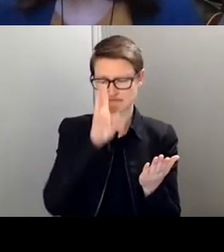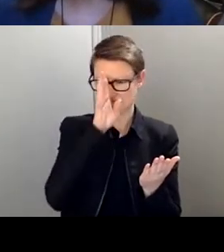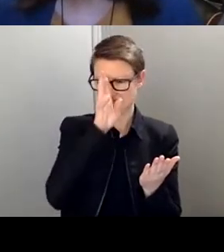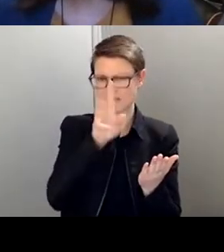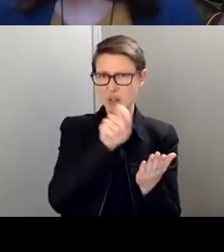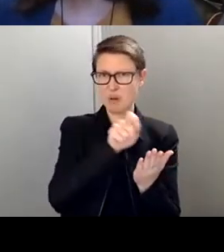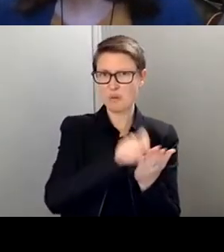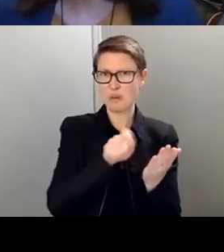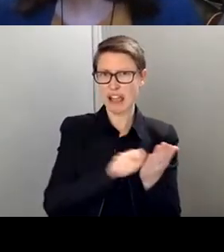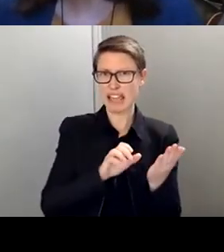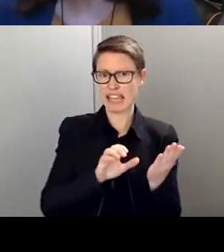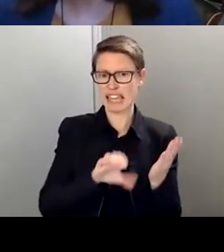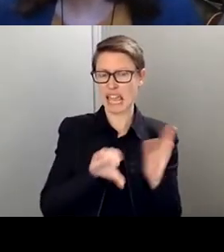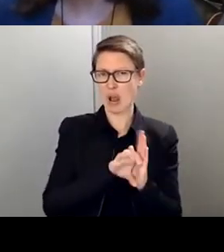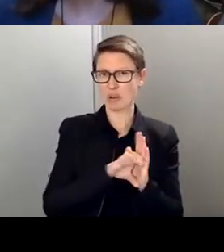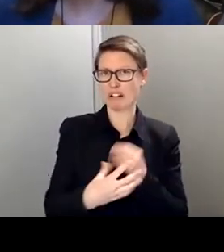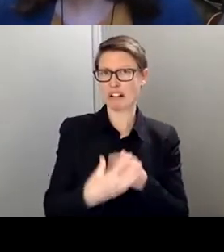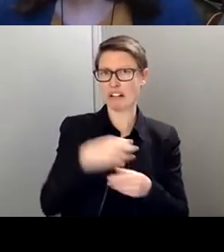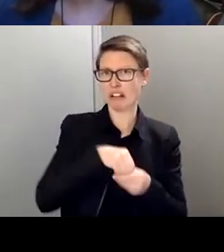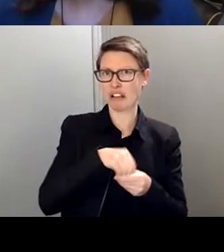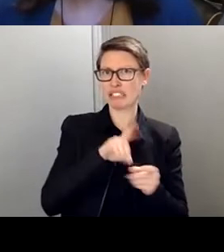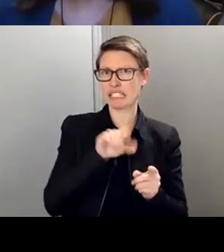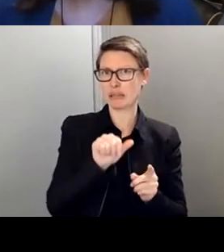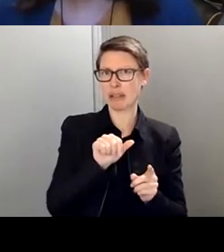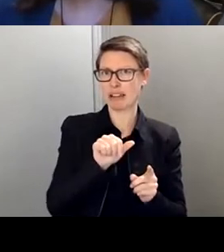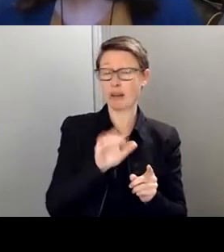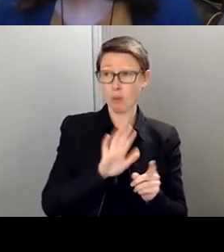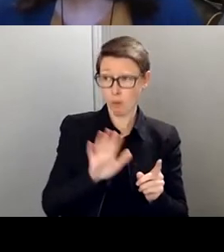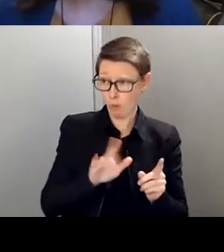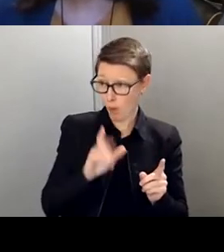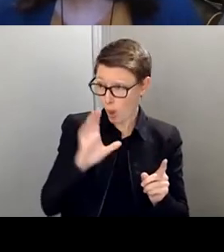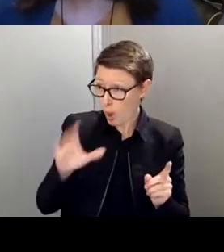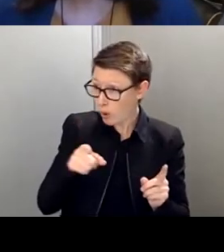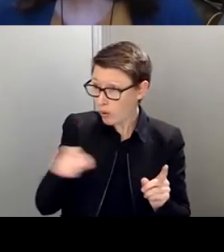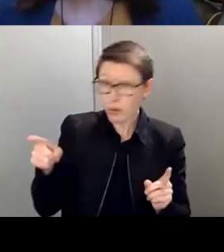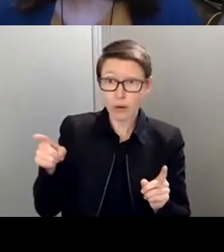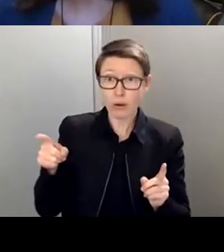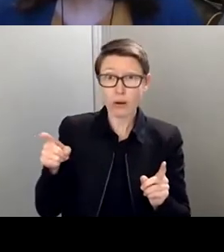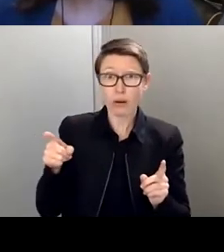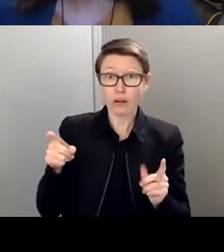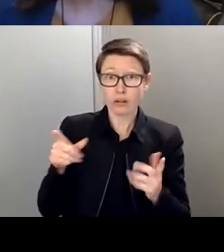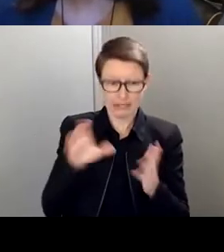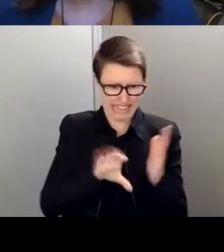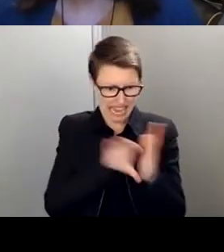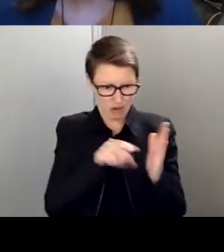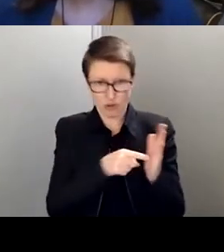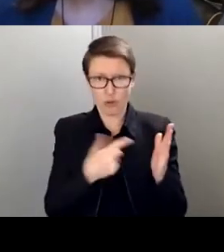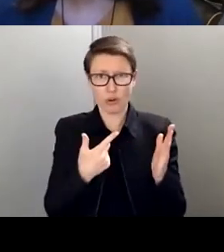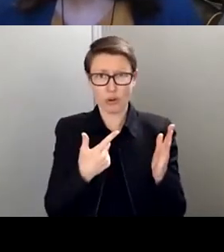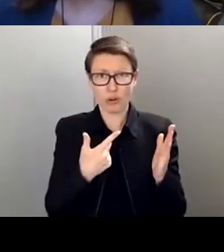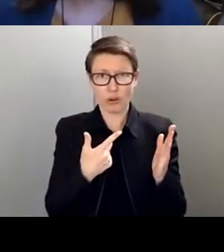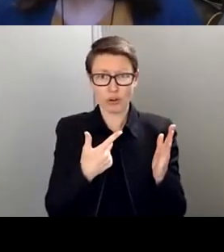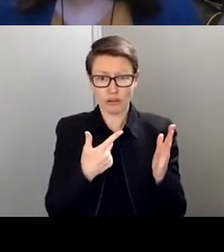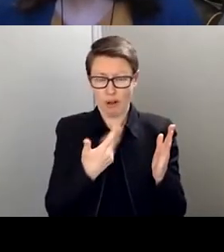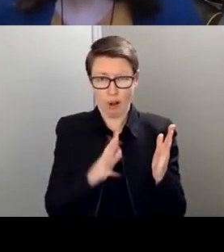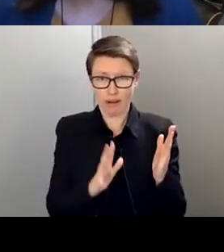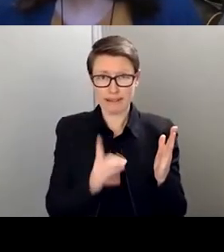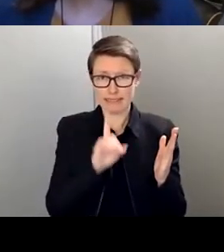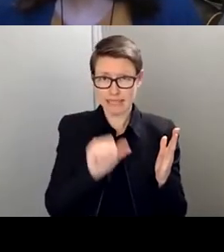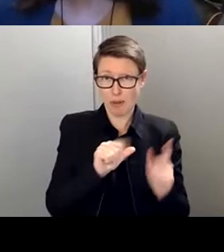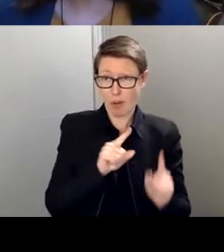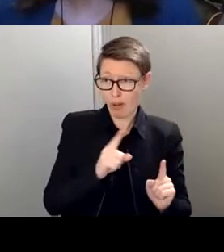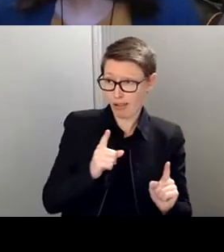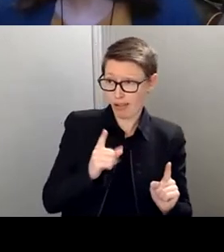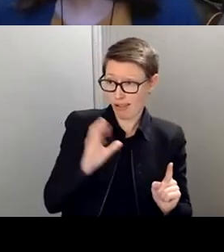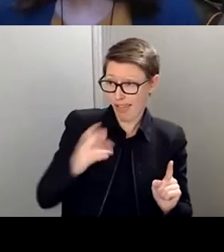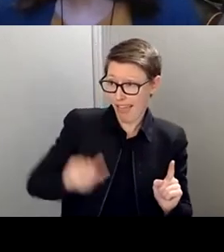we take one of the roles that is existing and hire somebody that has a disability, and that does not have